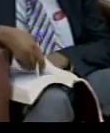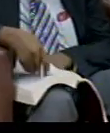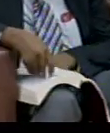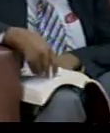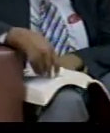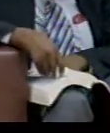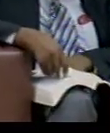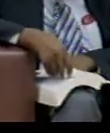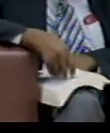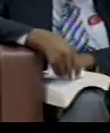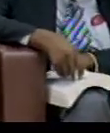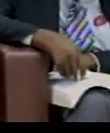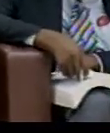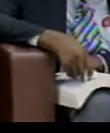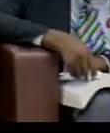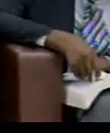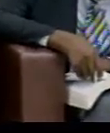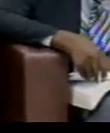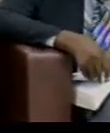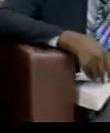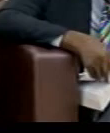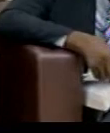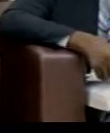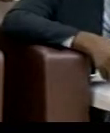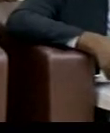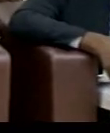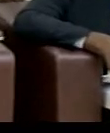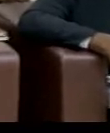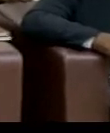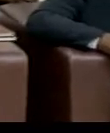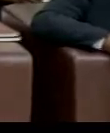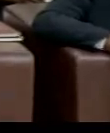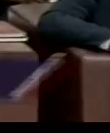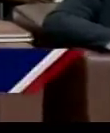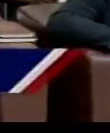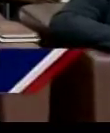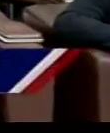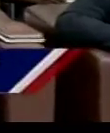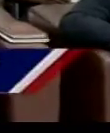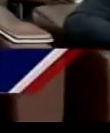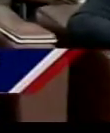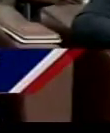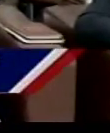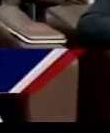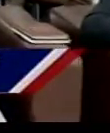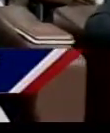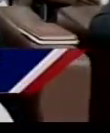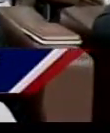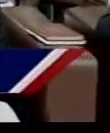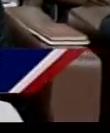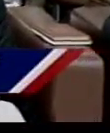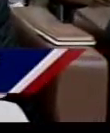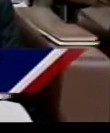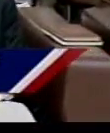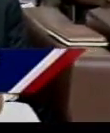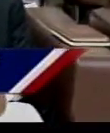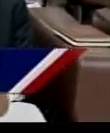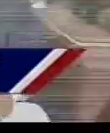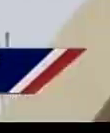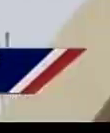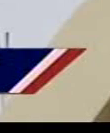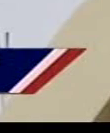procedures and purpose of the service of